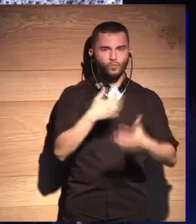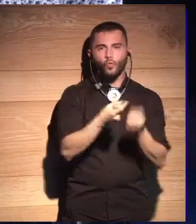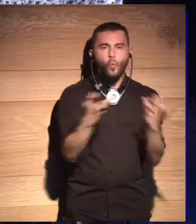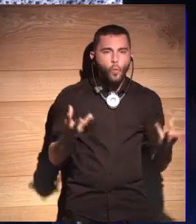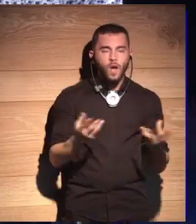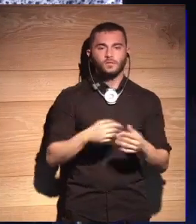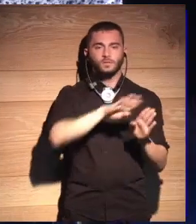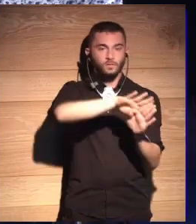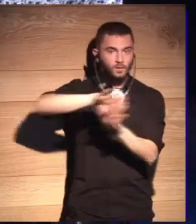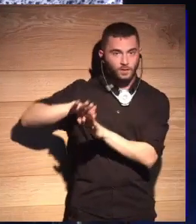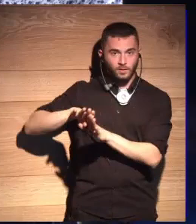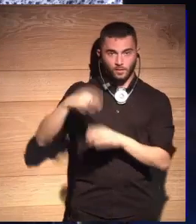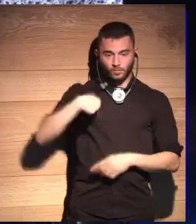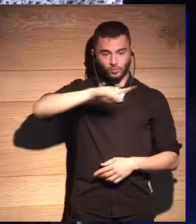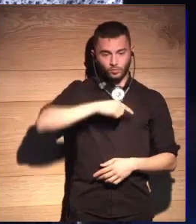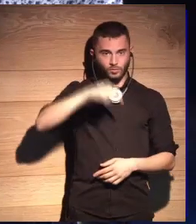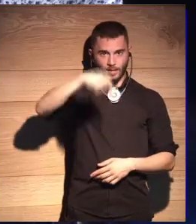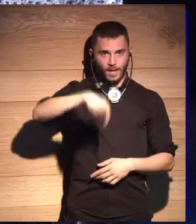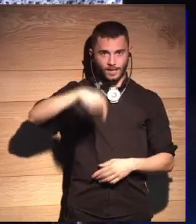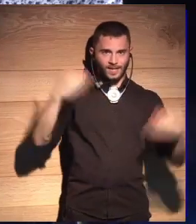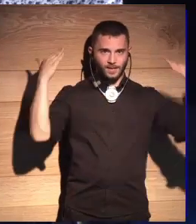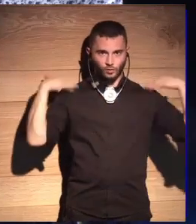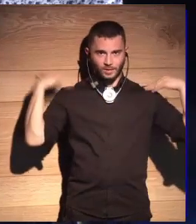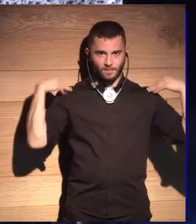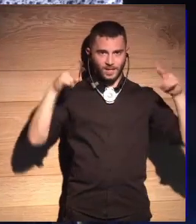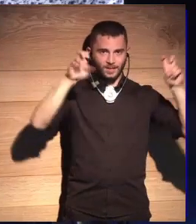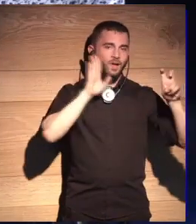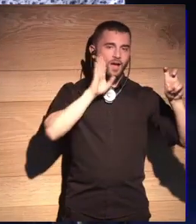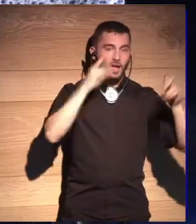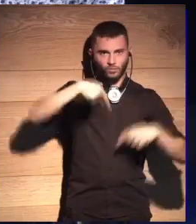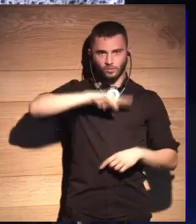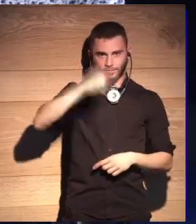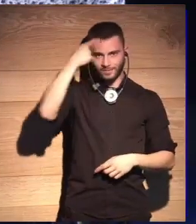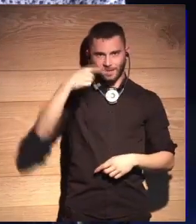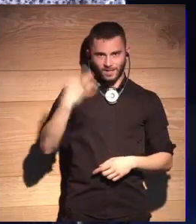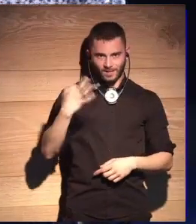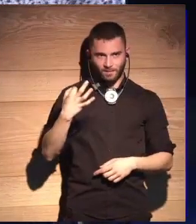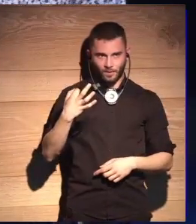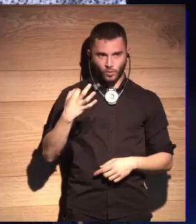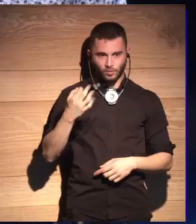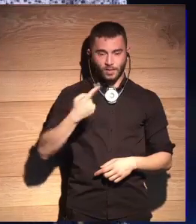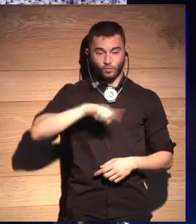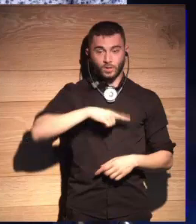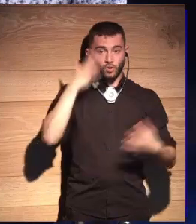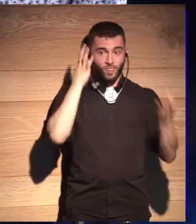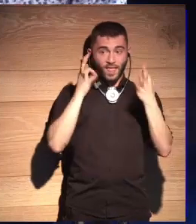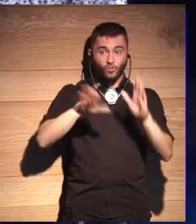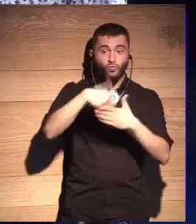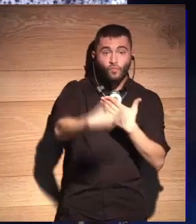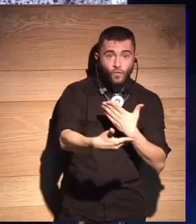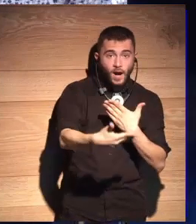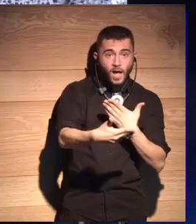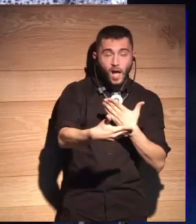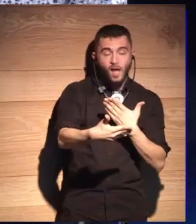record how many micro targets can be done. I don't know. And also we here we have a